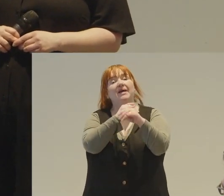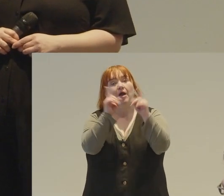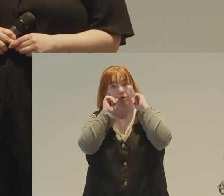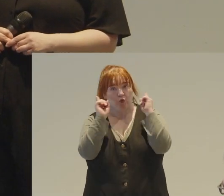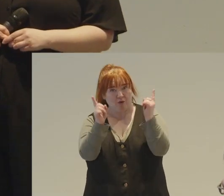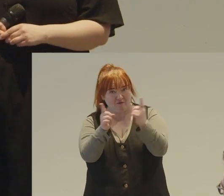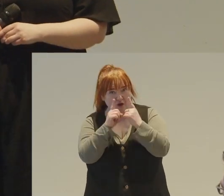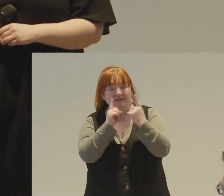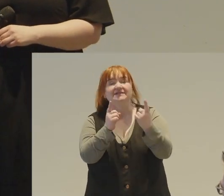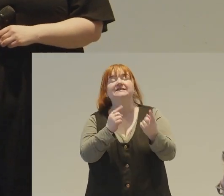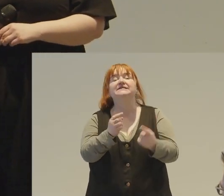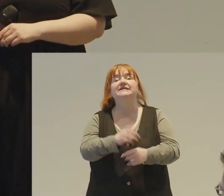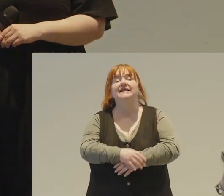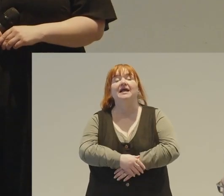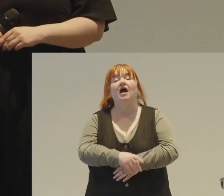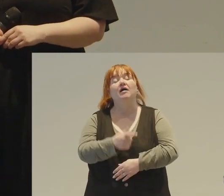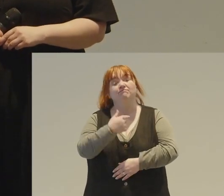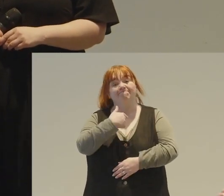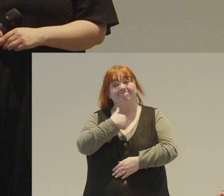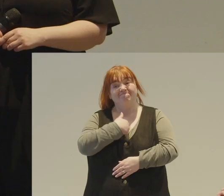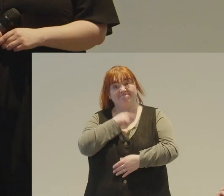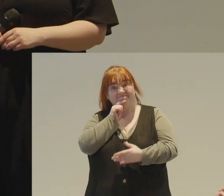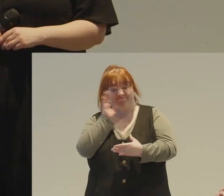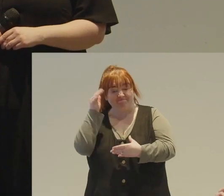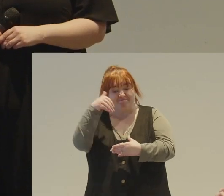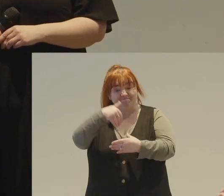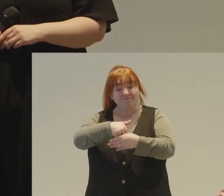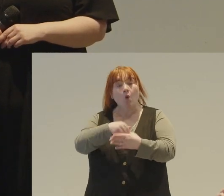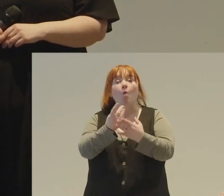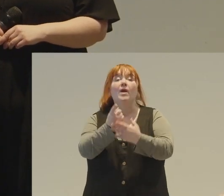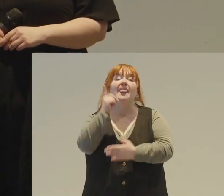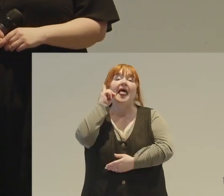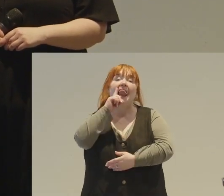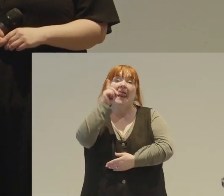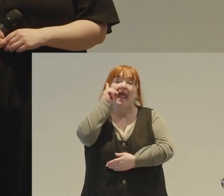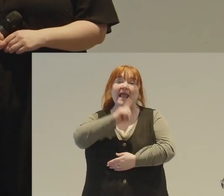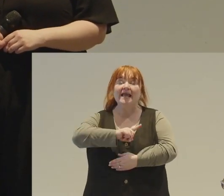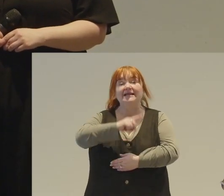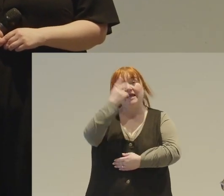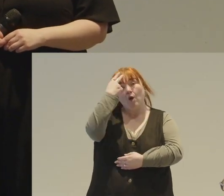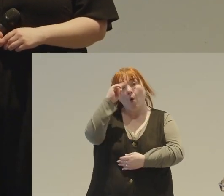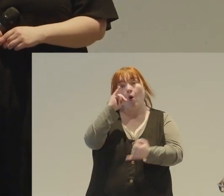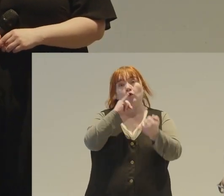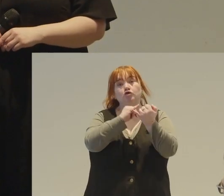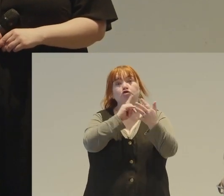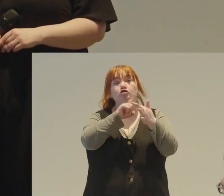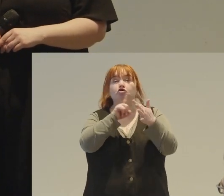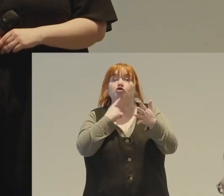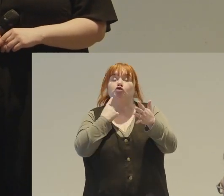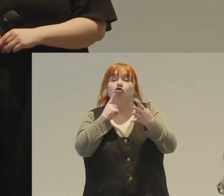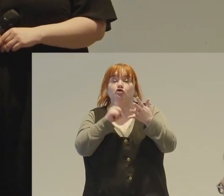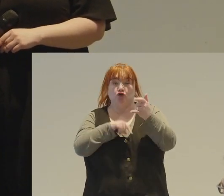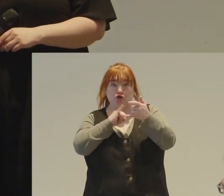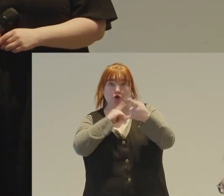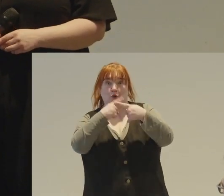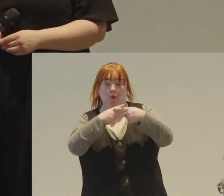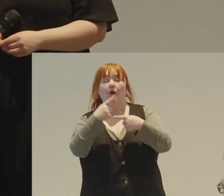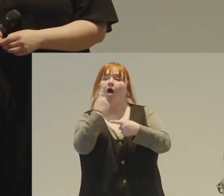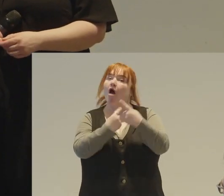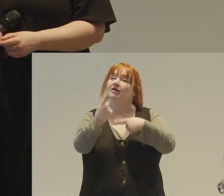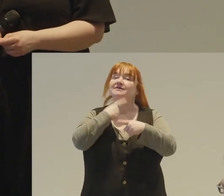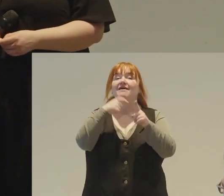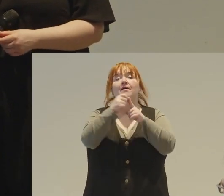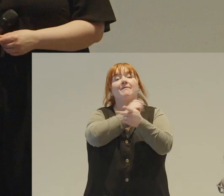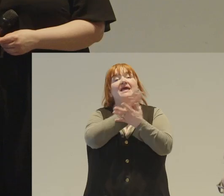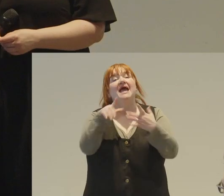which I'm doing with this woman called Sue Ledger, who has a PhD in learning